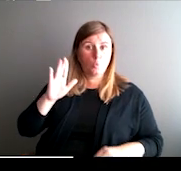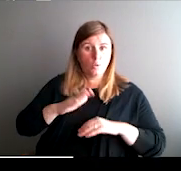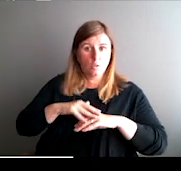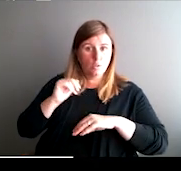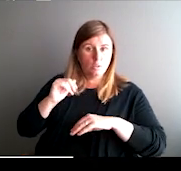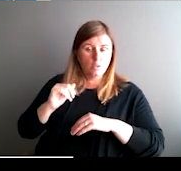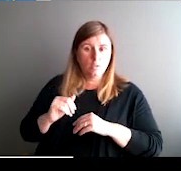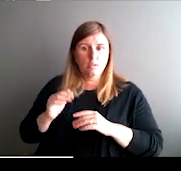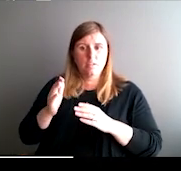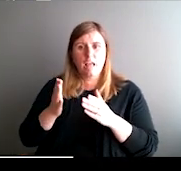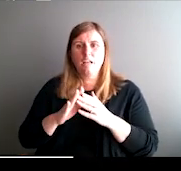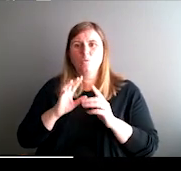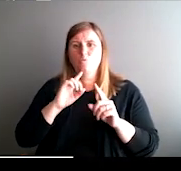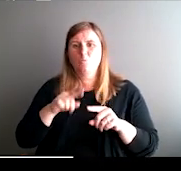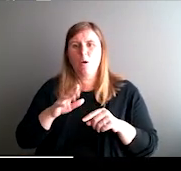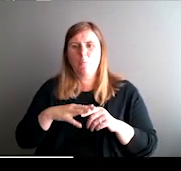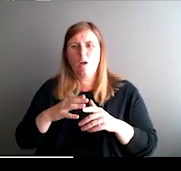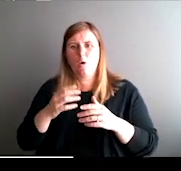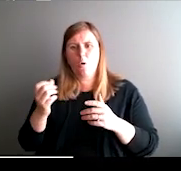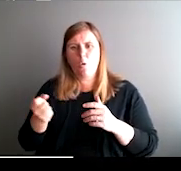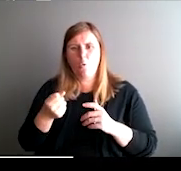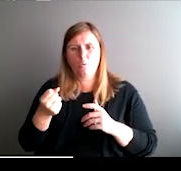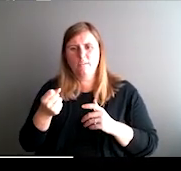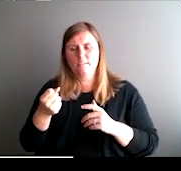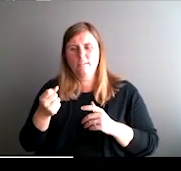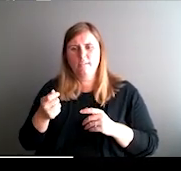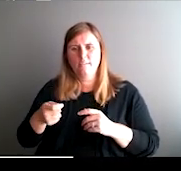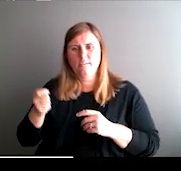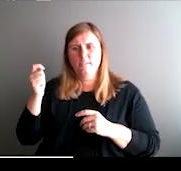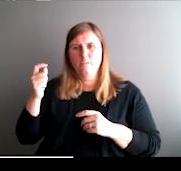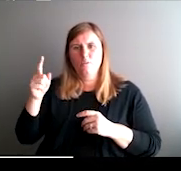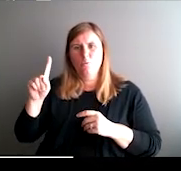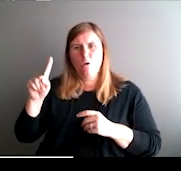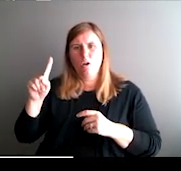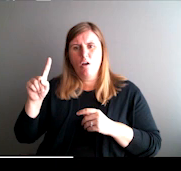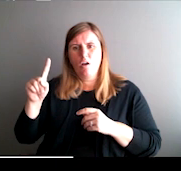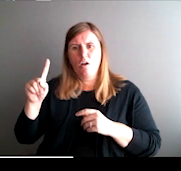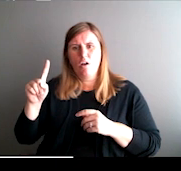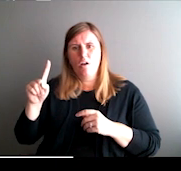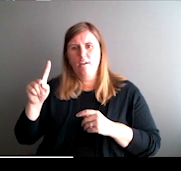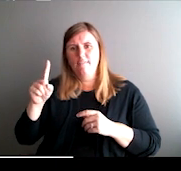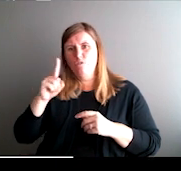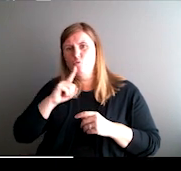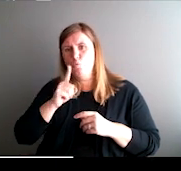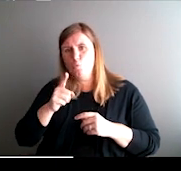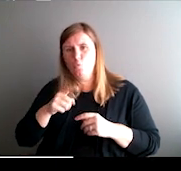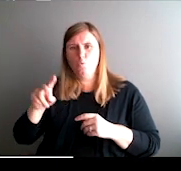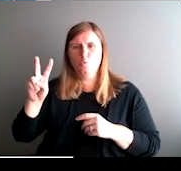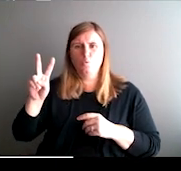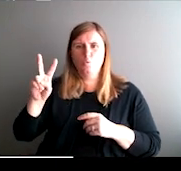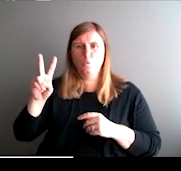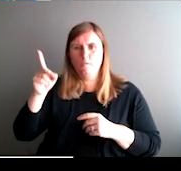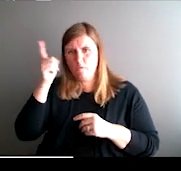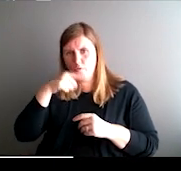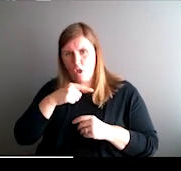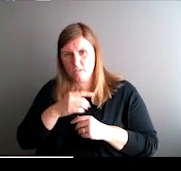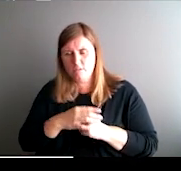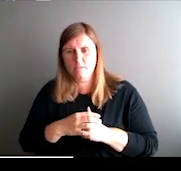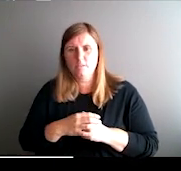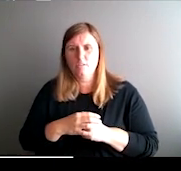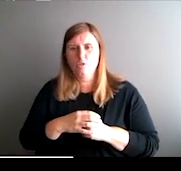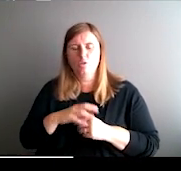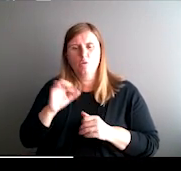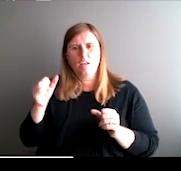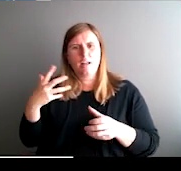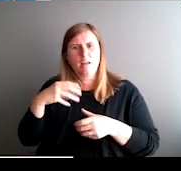students to respond by holding up, 1 for true, 2 for false, or whatever it might be. you can embed